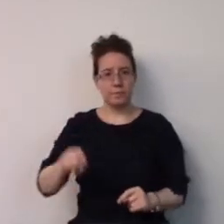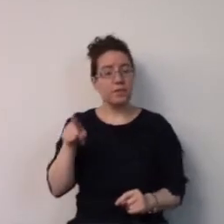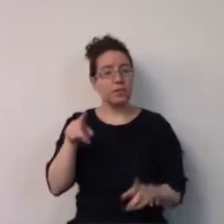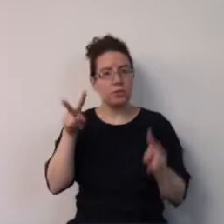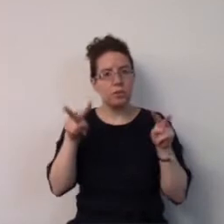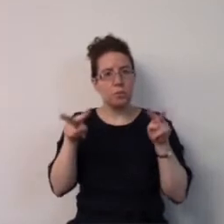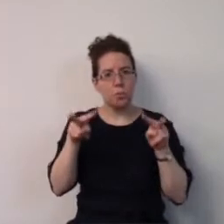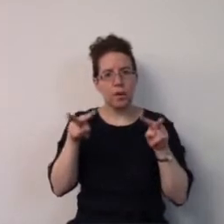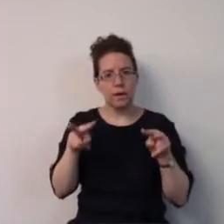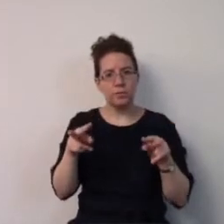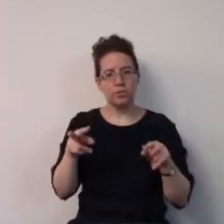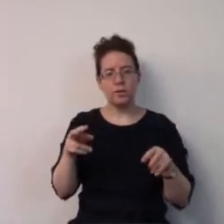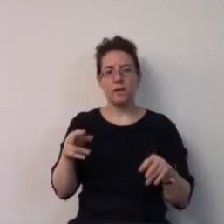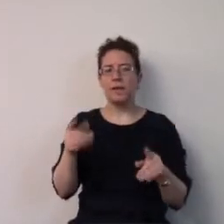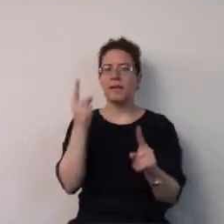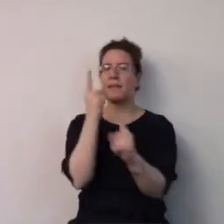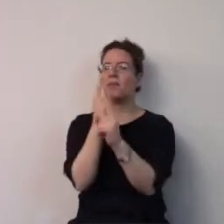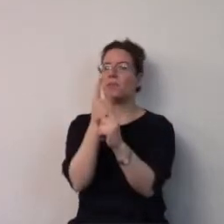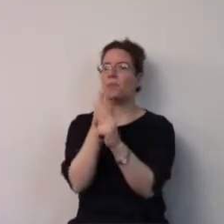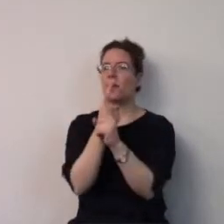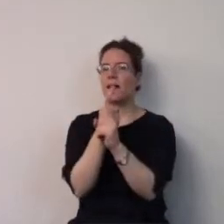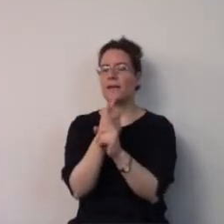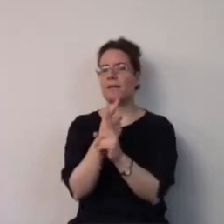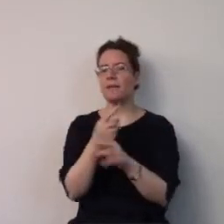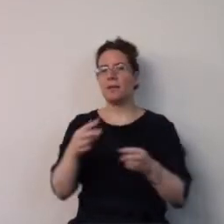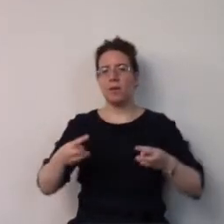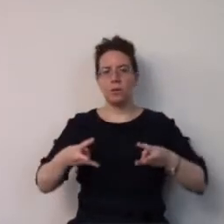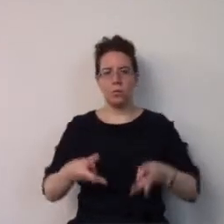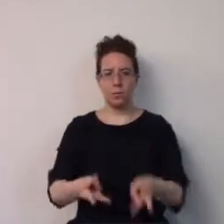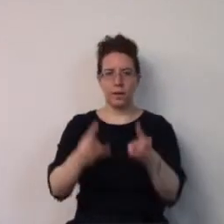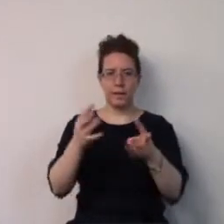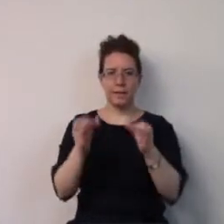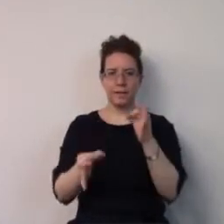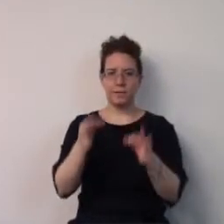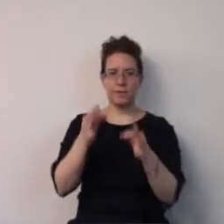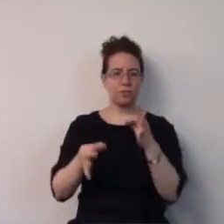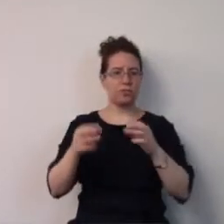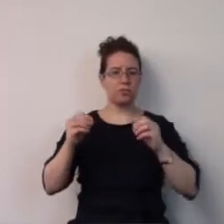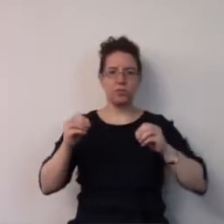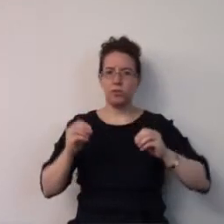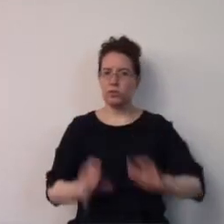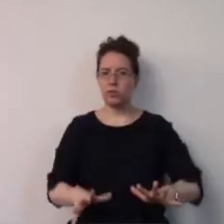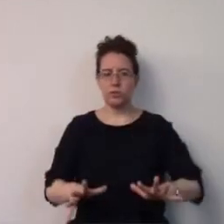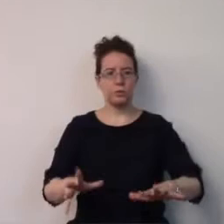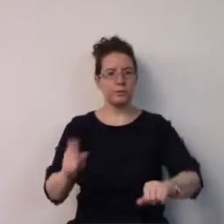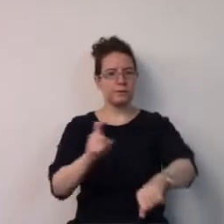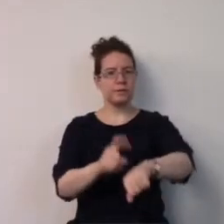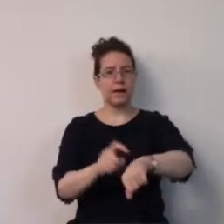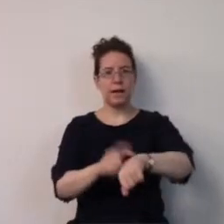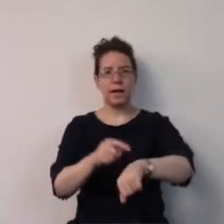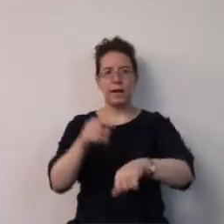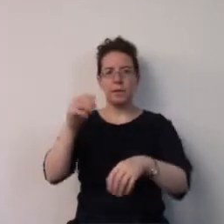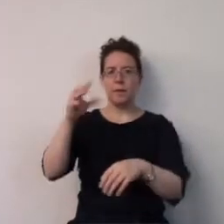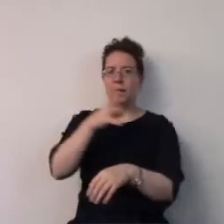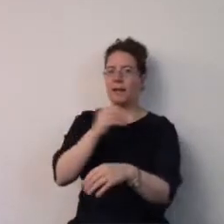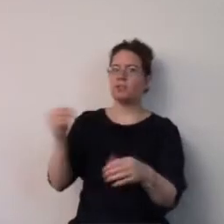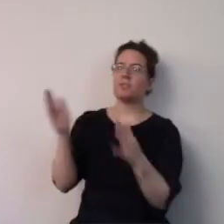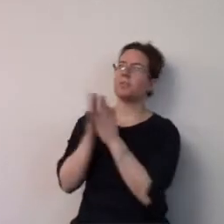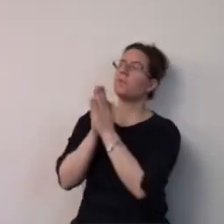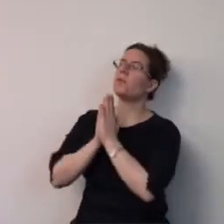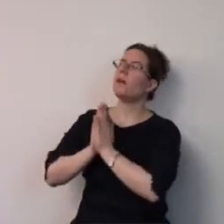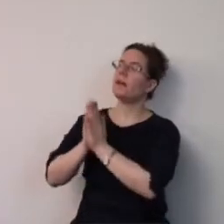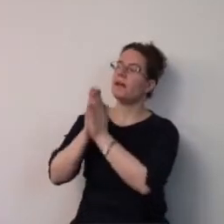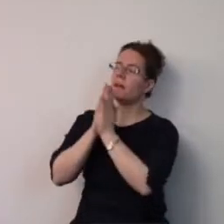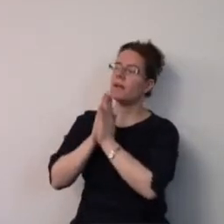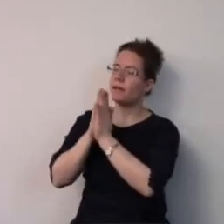Might be missing stuff that's going on around you in the world. Come on now. But that would be best. Some that's things okay. It's just best you don't know. Uh-huh.